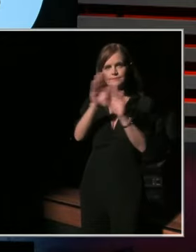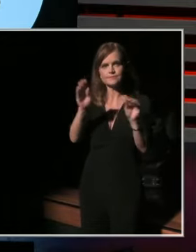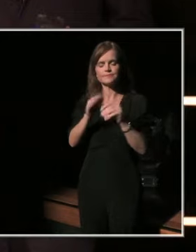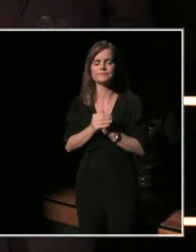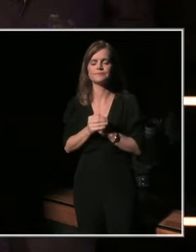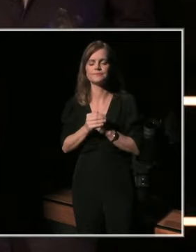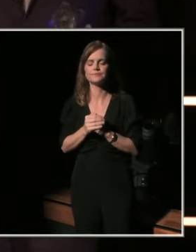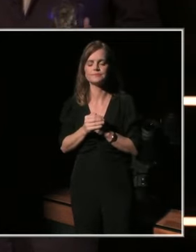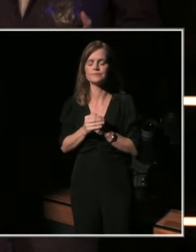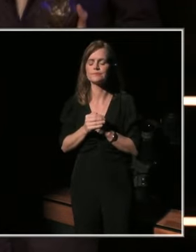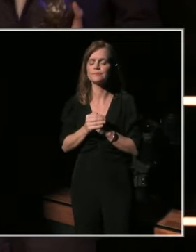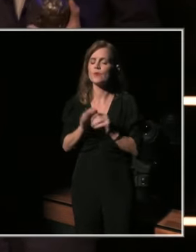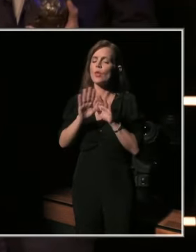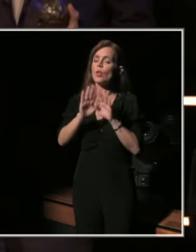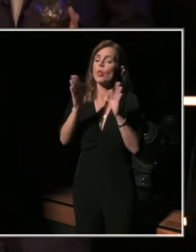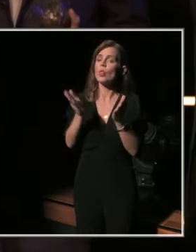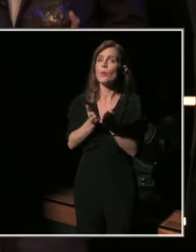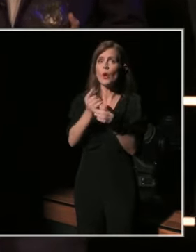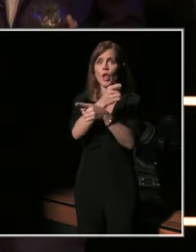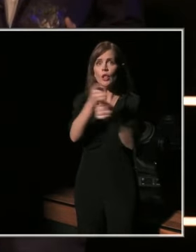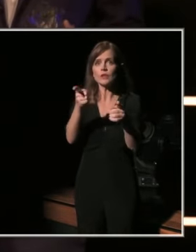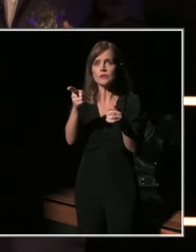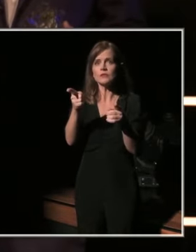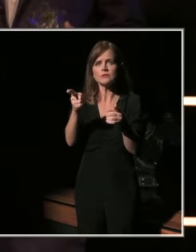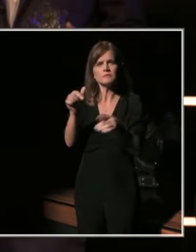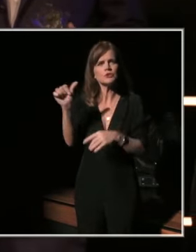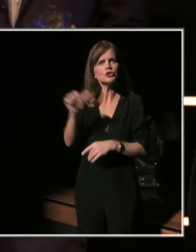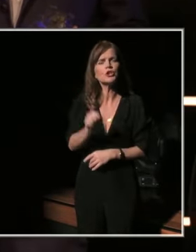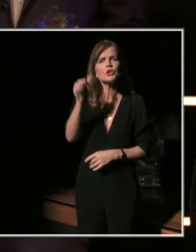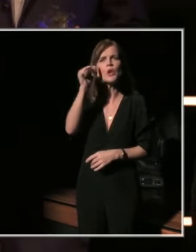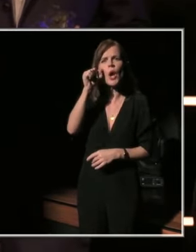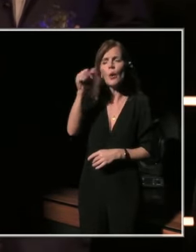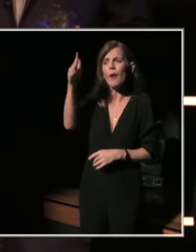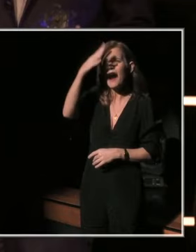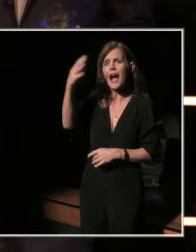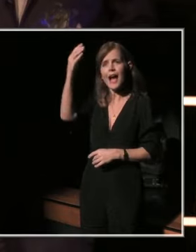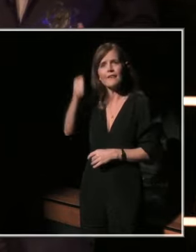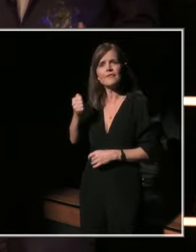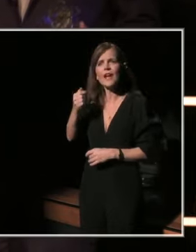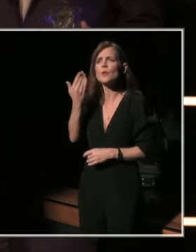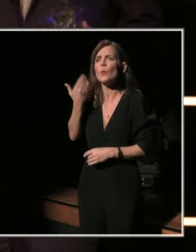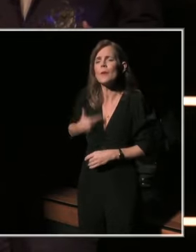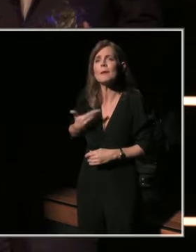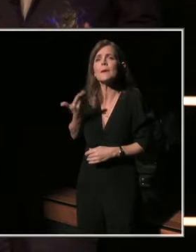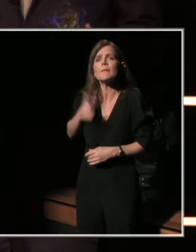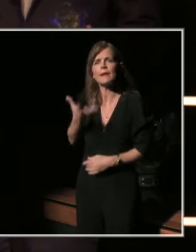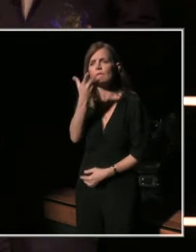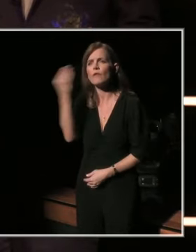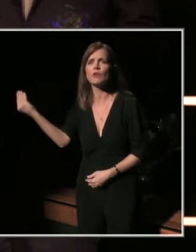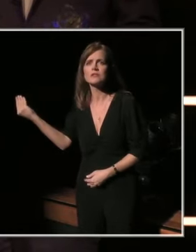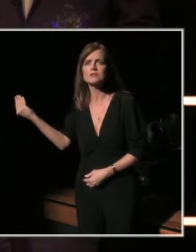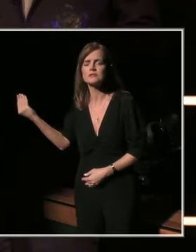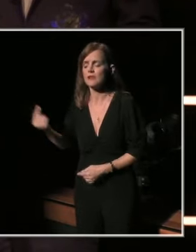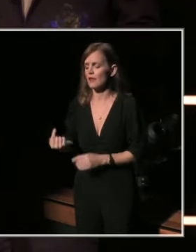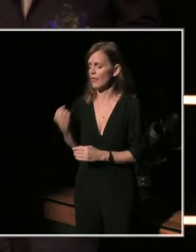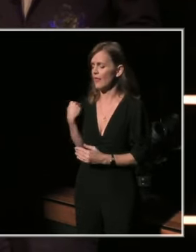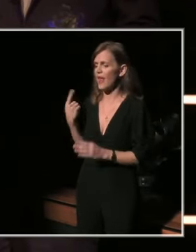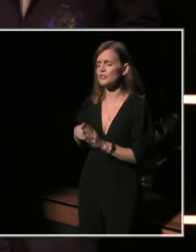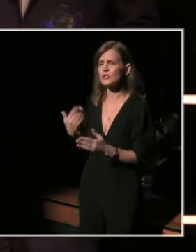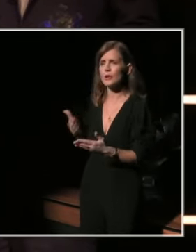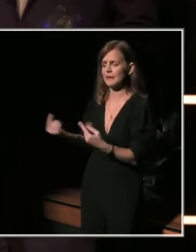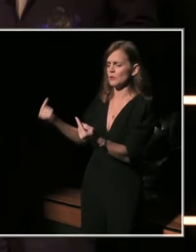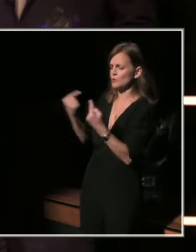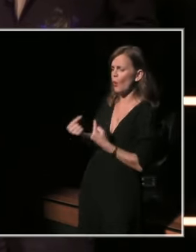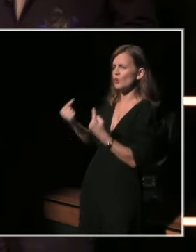The world should know that Afghan women have been forgotten. The last year has been one of torture and oppression, and